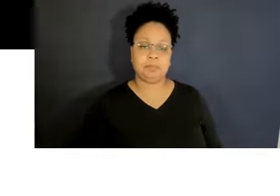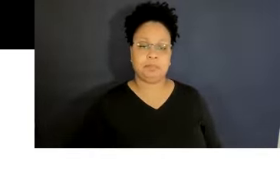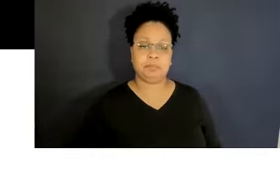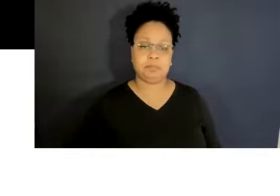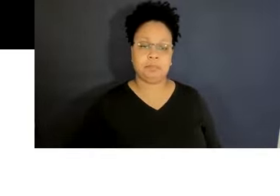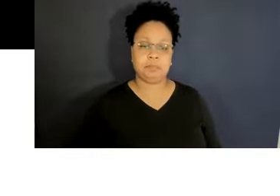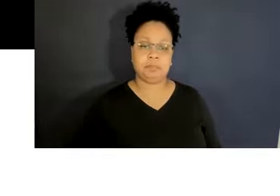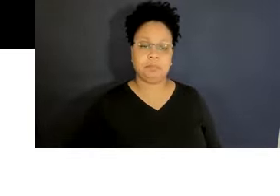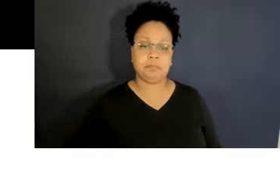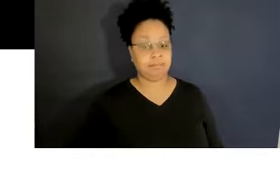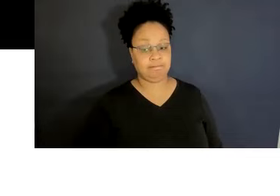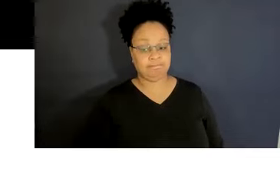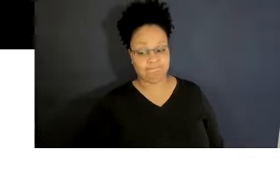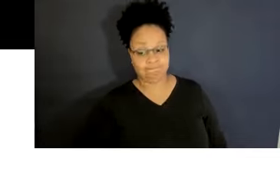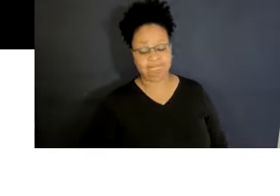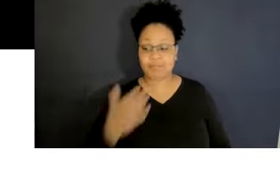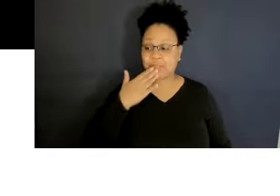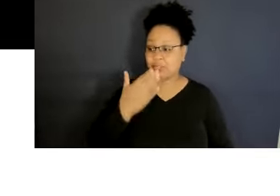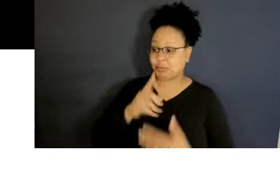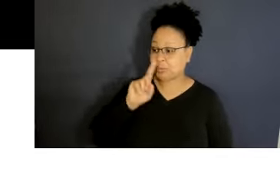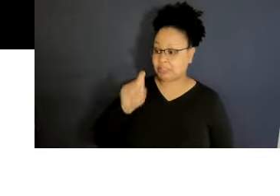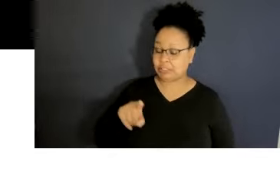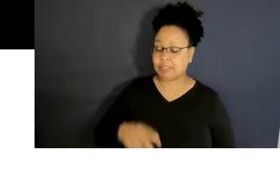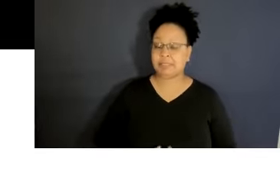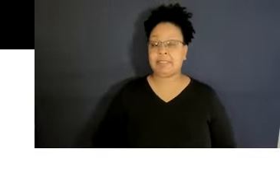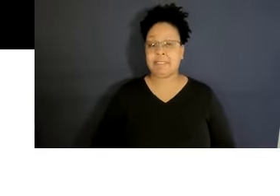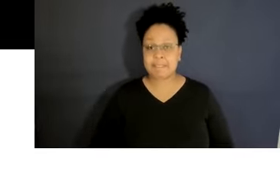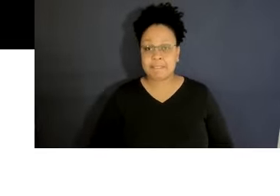That's a good question.